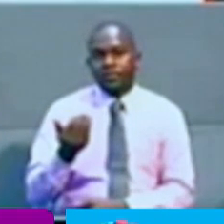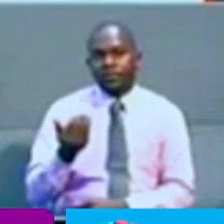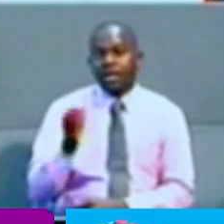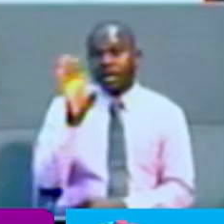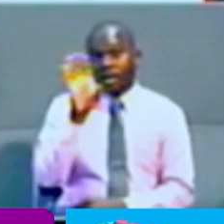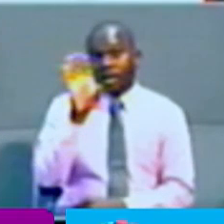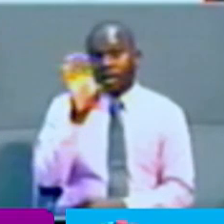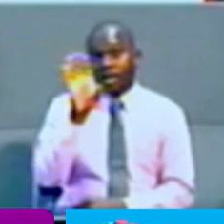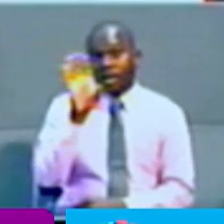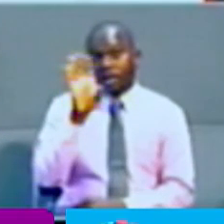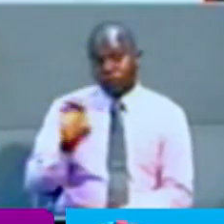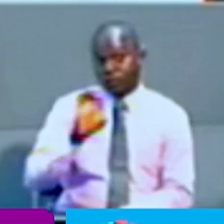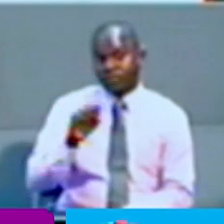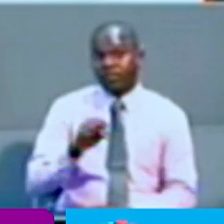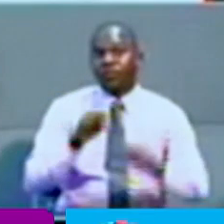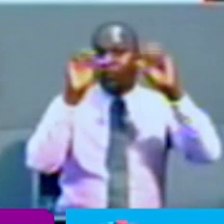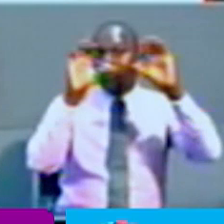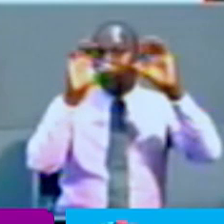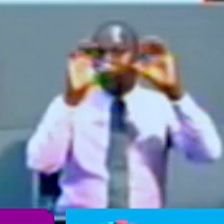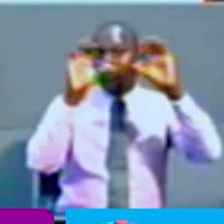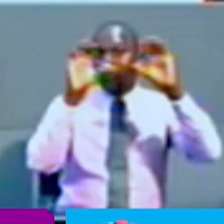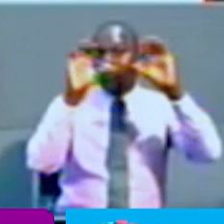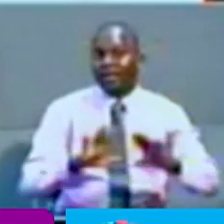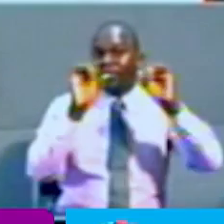You know, Europeans are wonderful people.